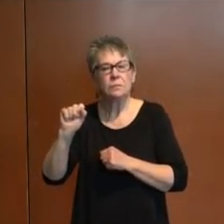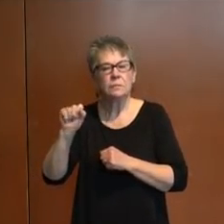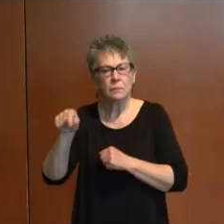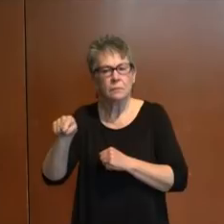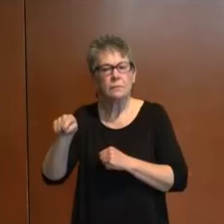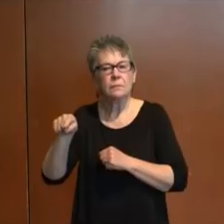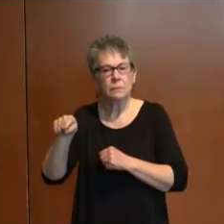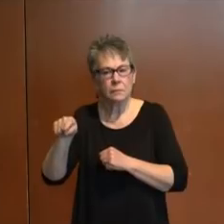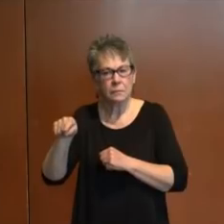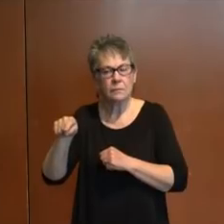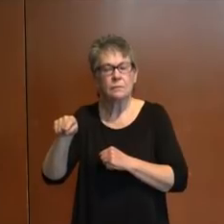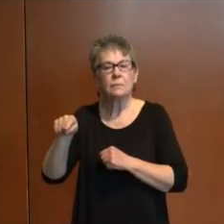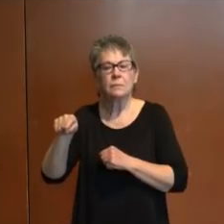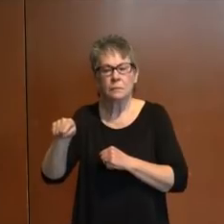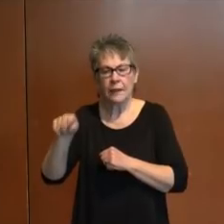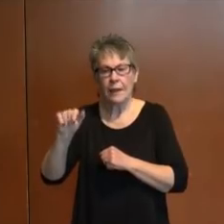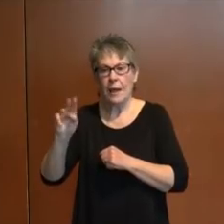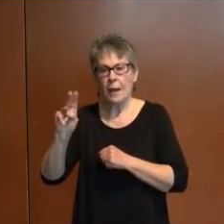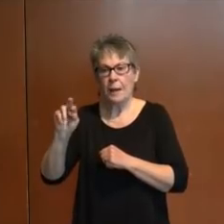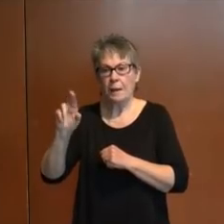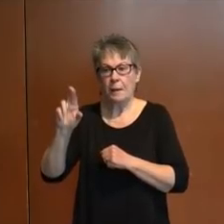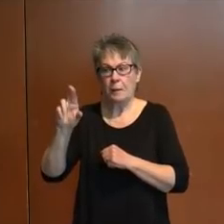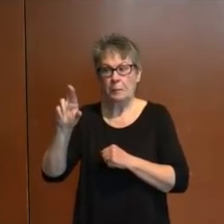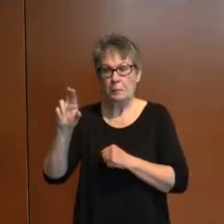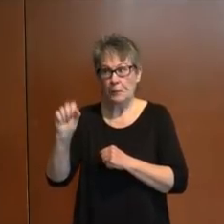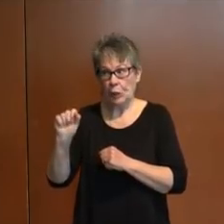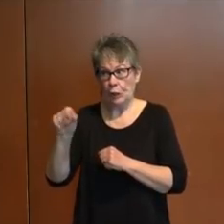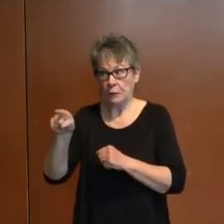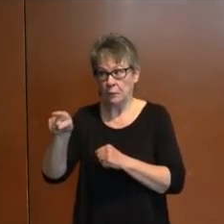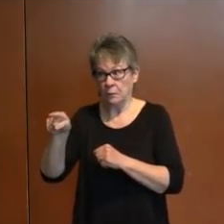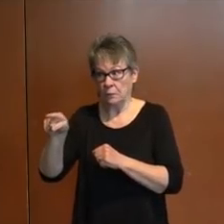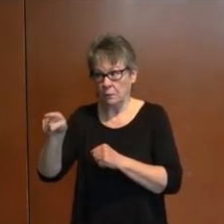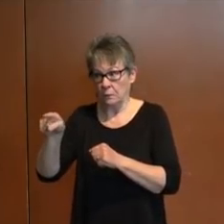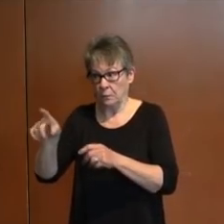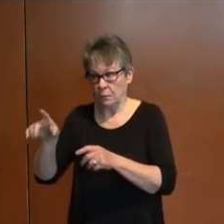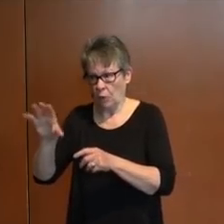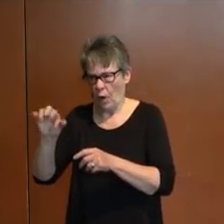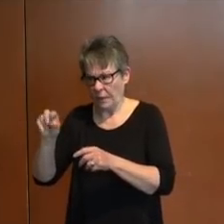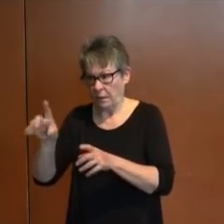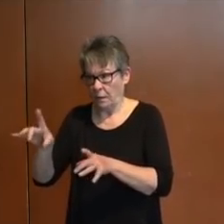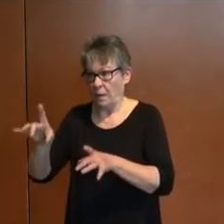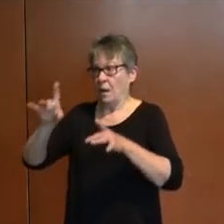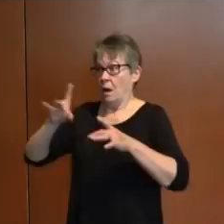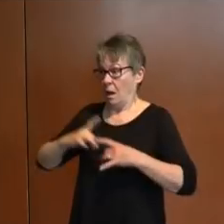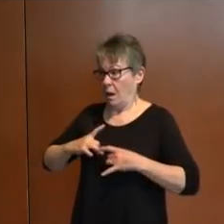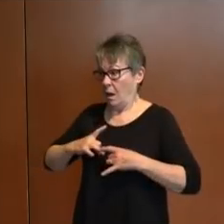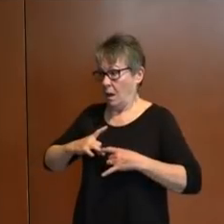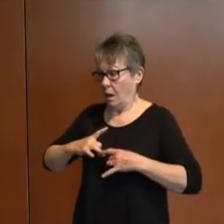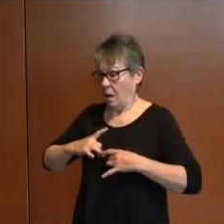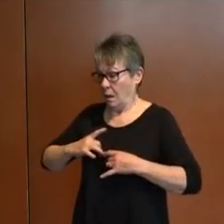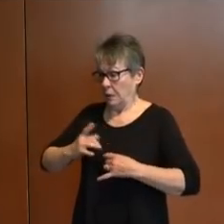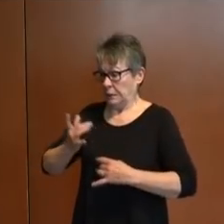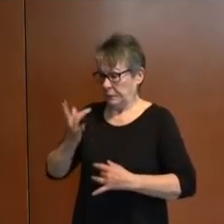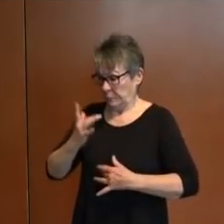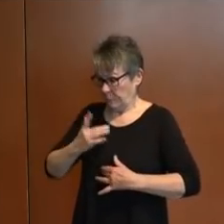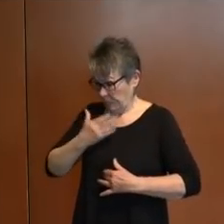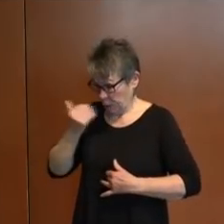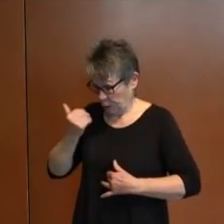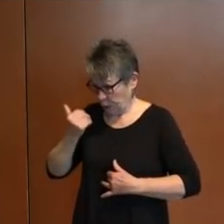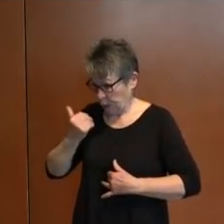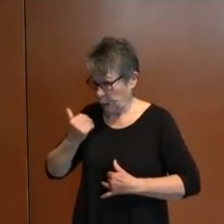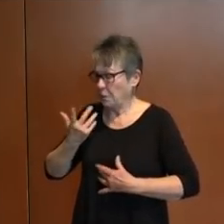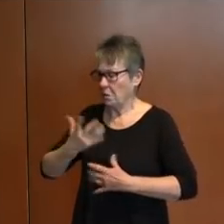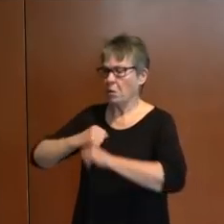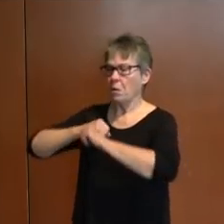are initially infected. But again, we're still in the process of gathering those data. And with regard to the question about